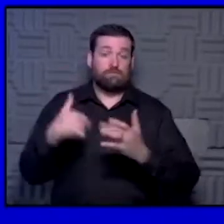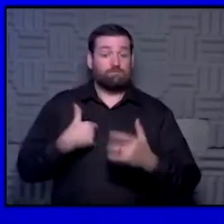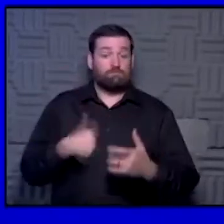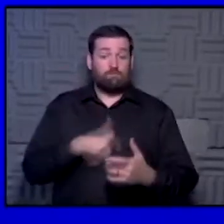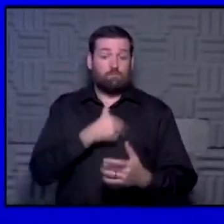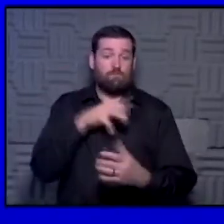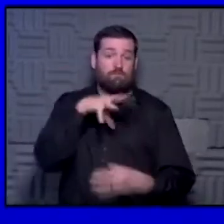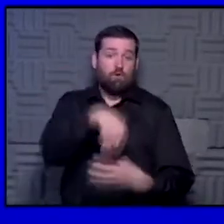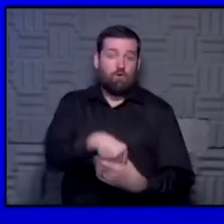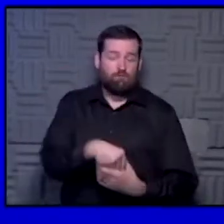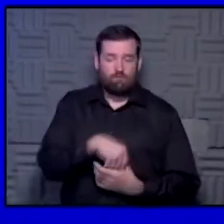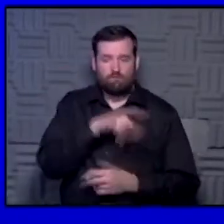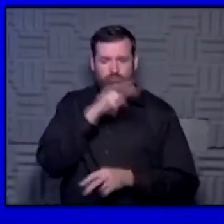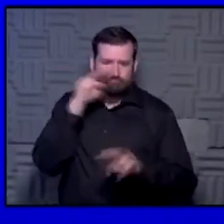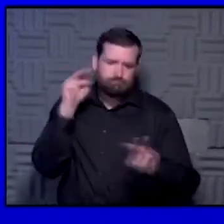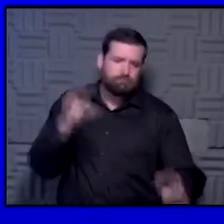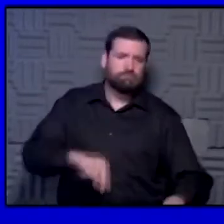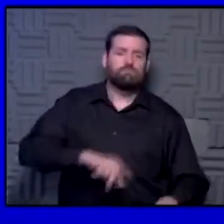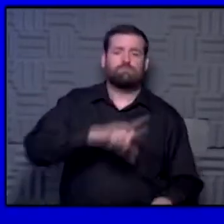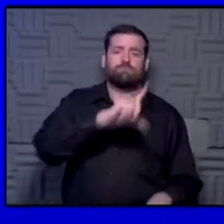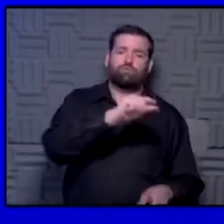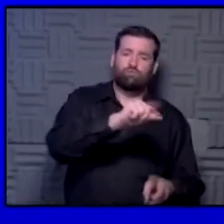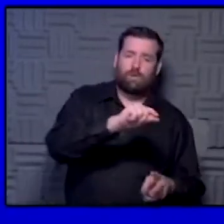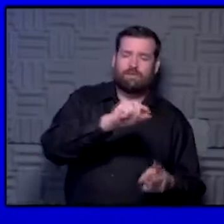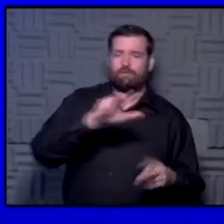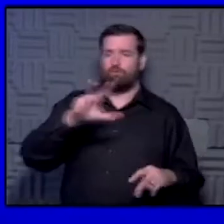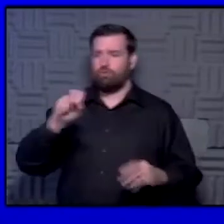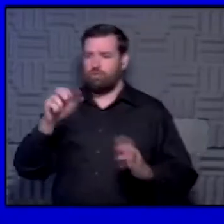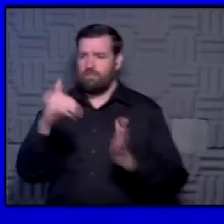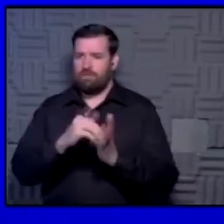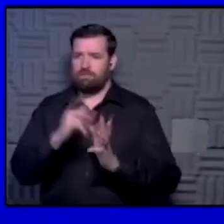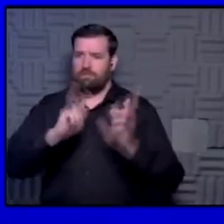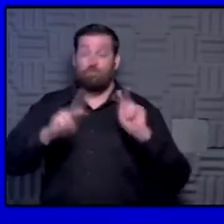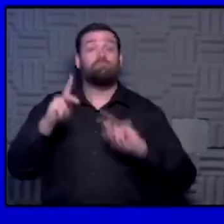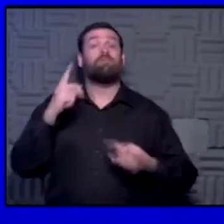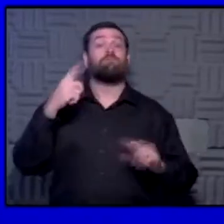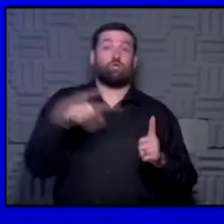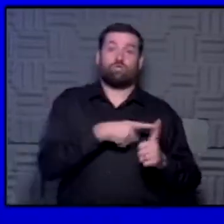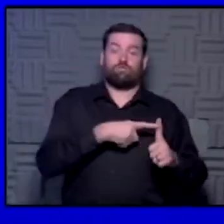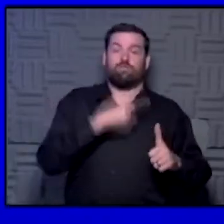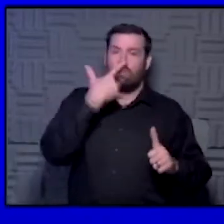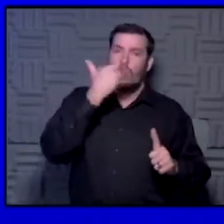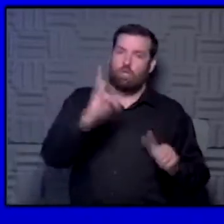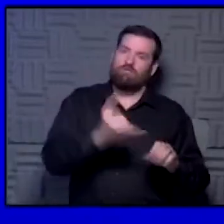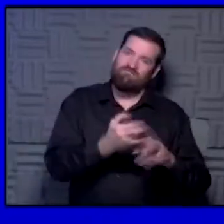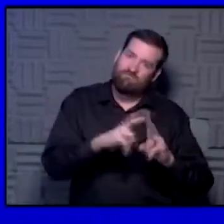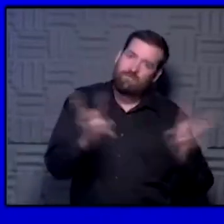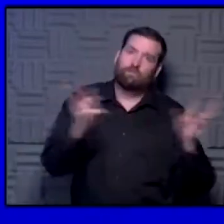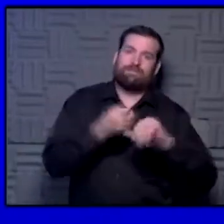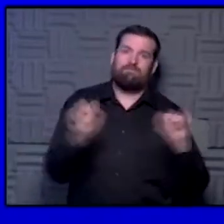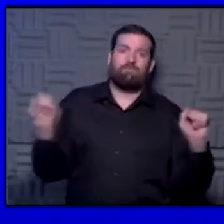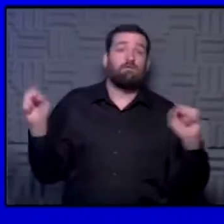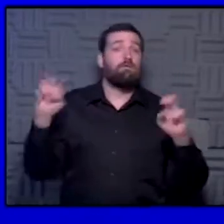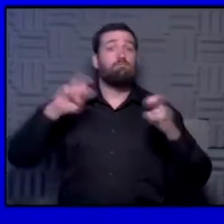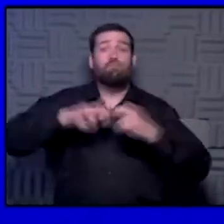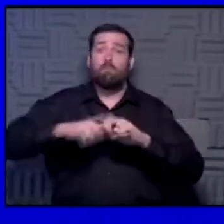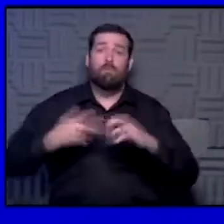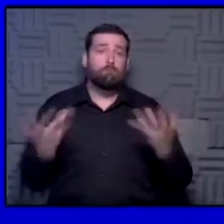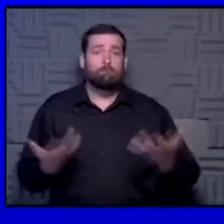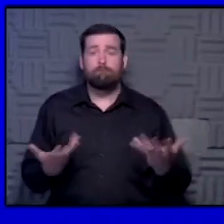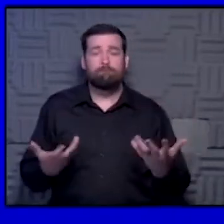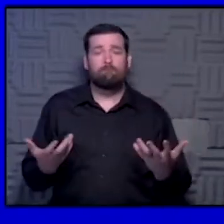of, and they looked at 20 to 30,000 people. So first of all, it does look safe. It is very safe. But the problem is it wasn't able